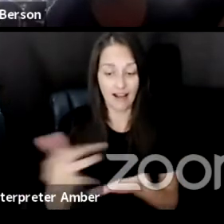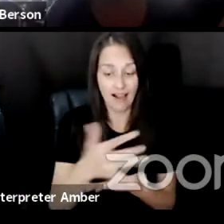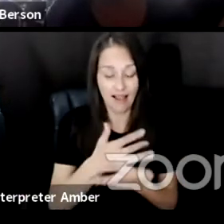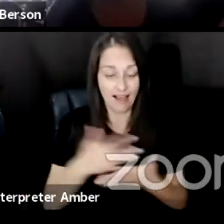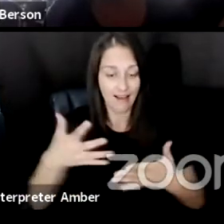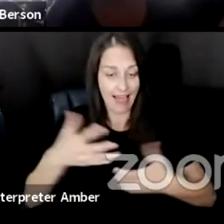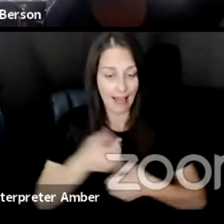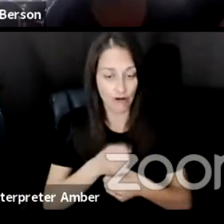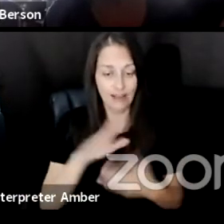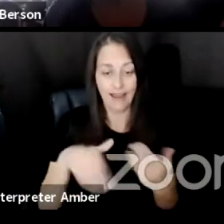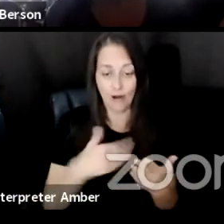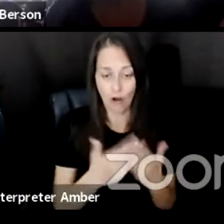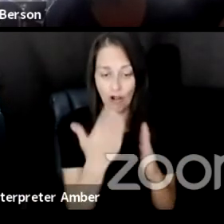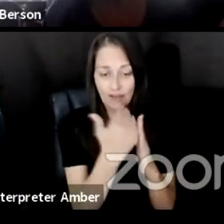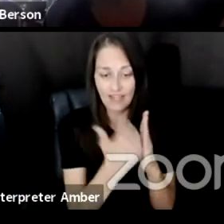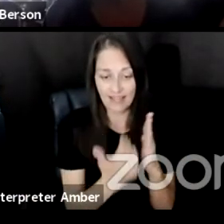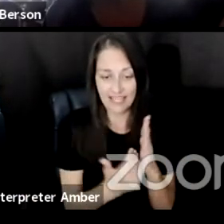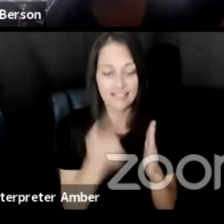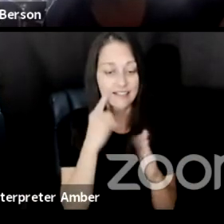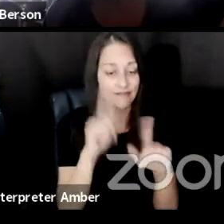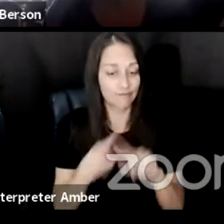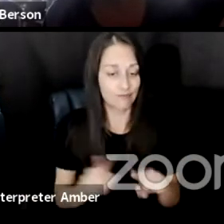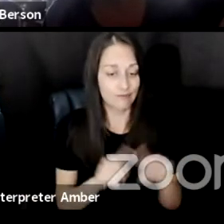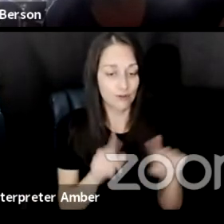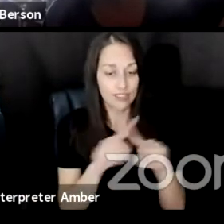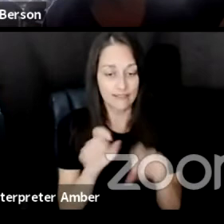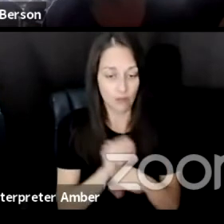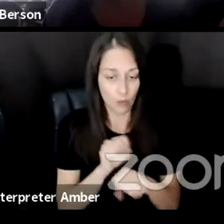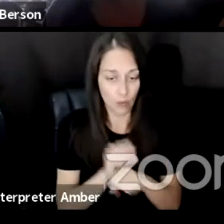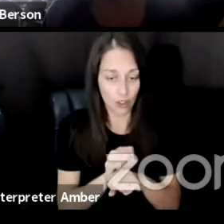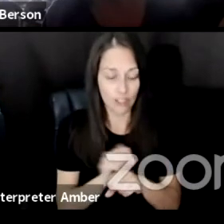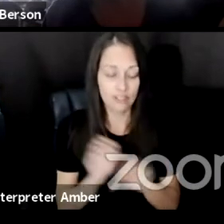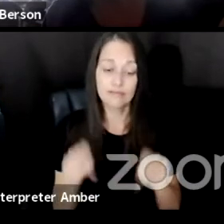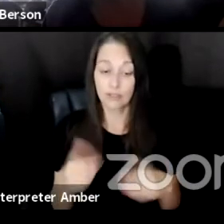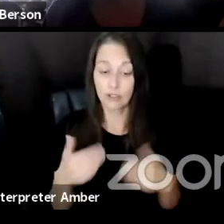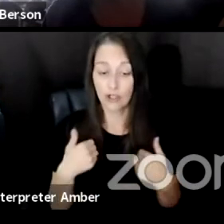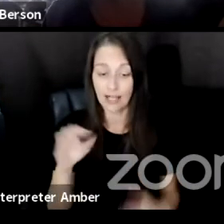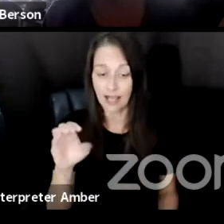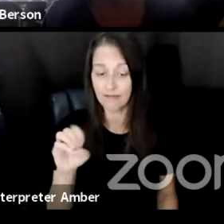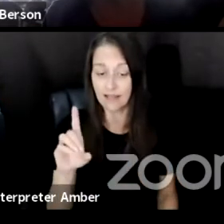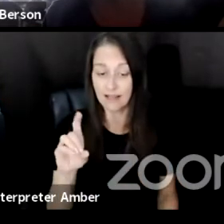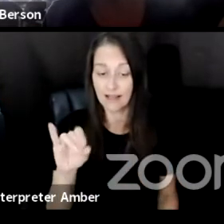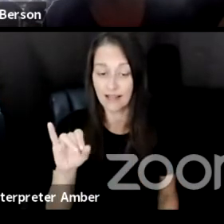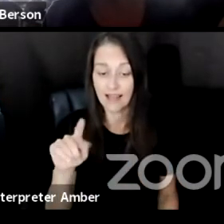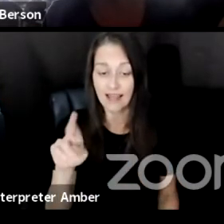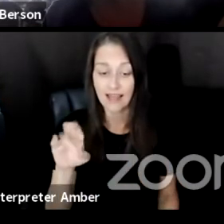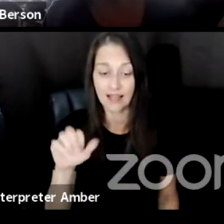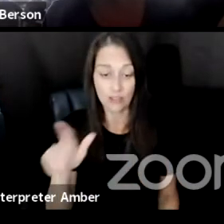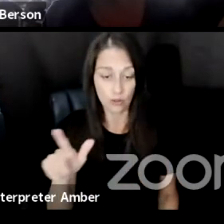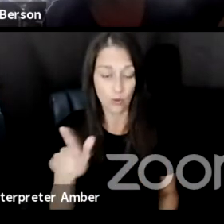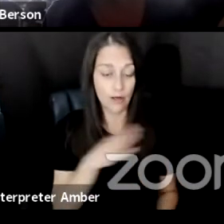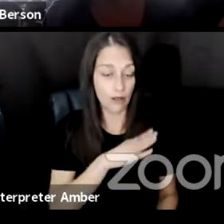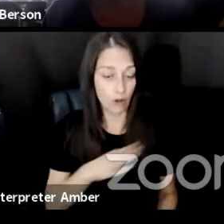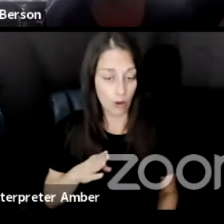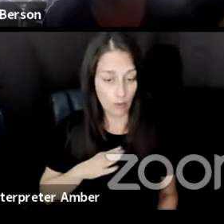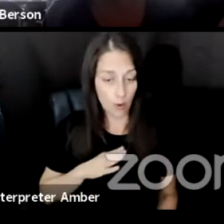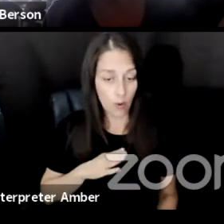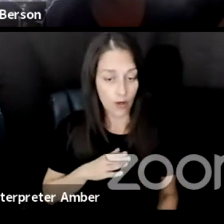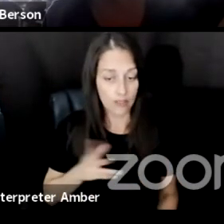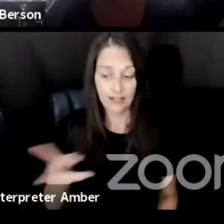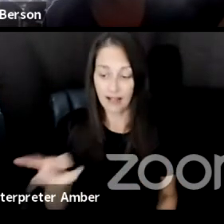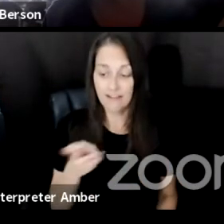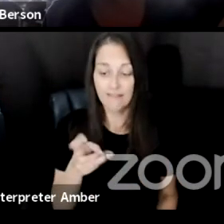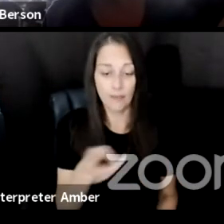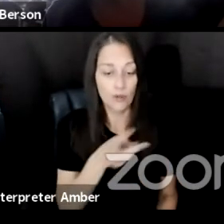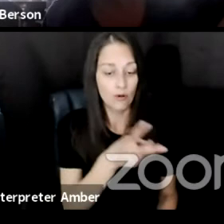work that people are doing, that would have an editorial board that was like pulled from the community to help guide it in some kind of